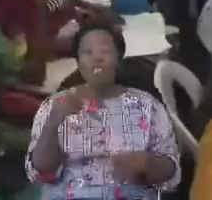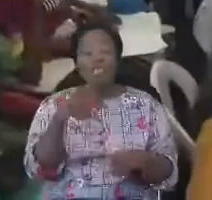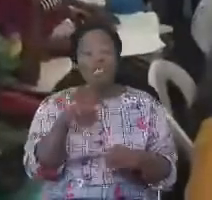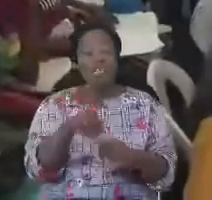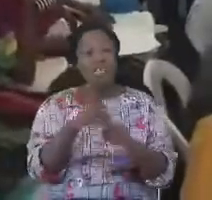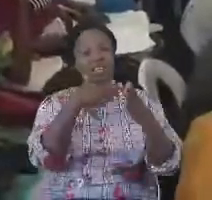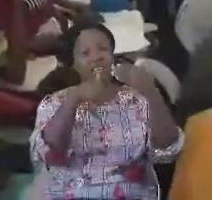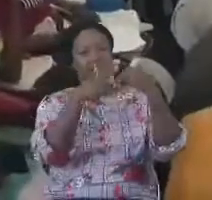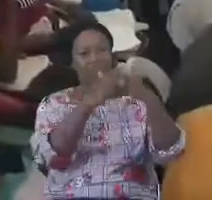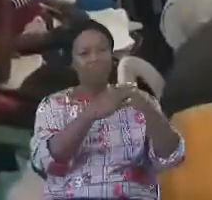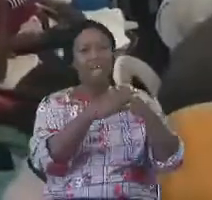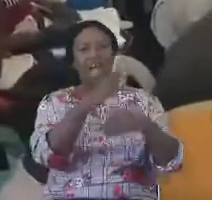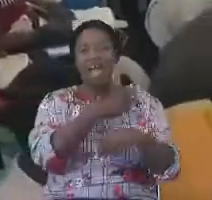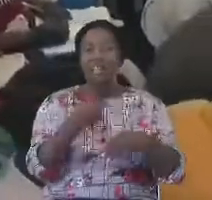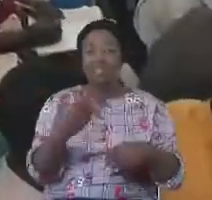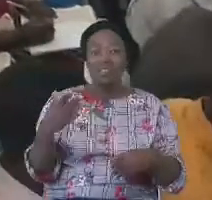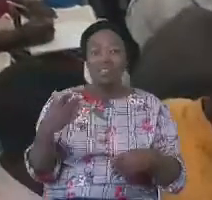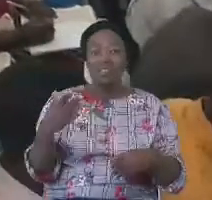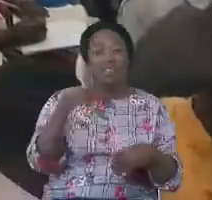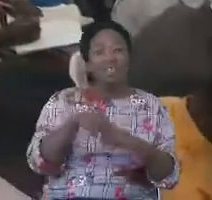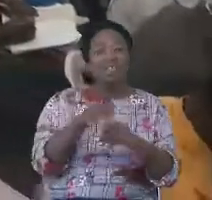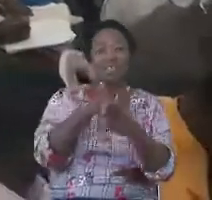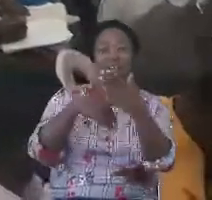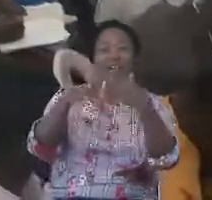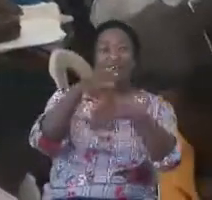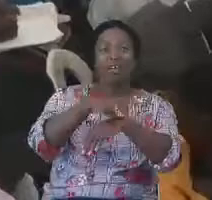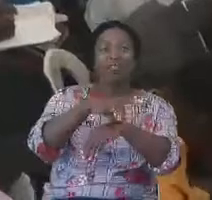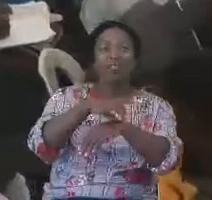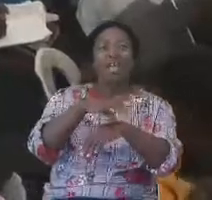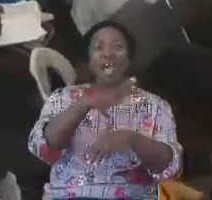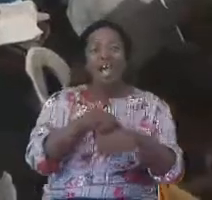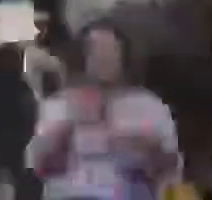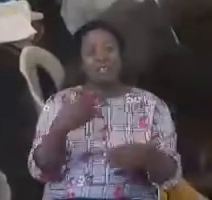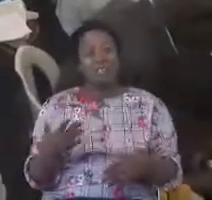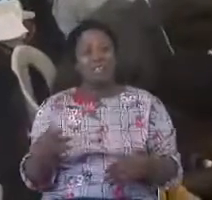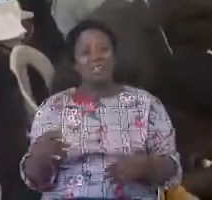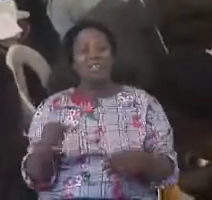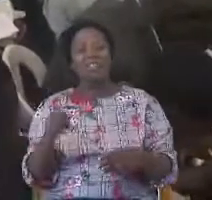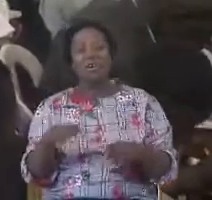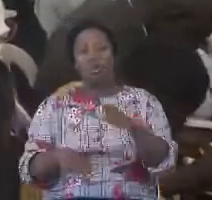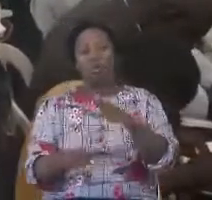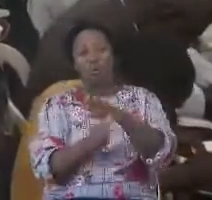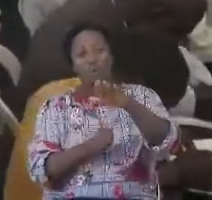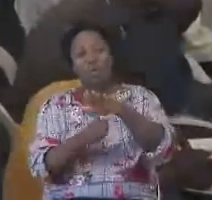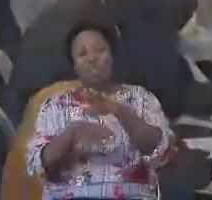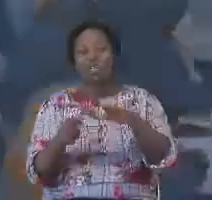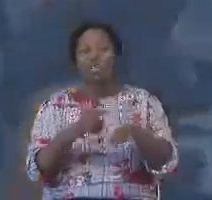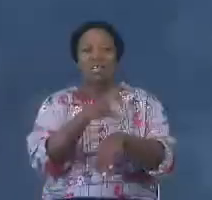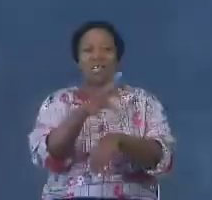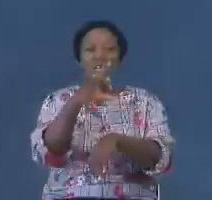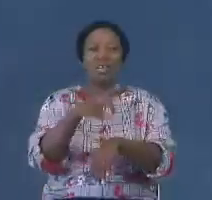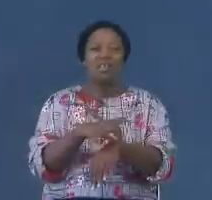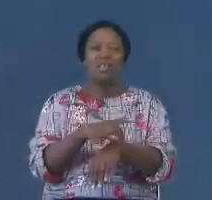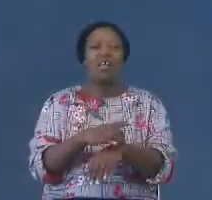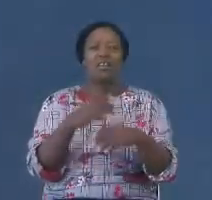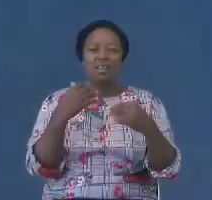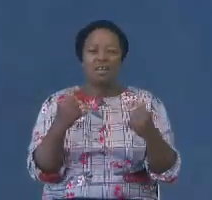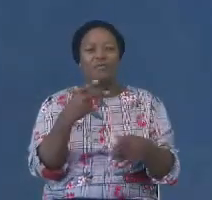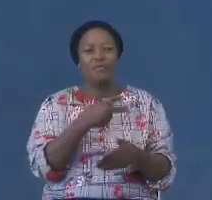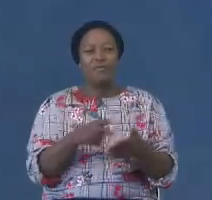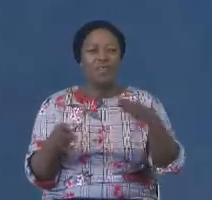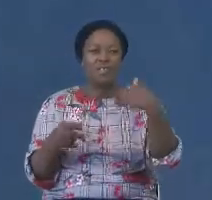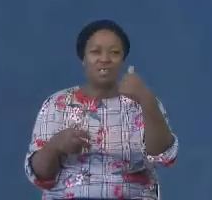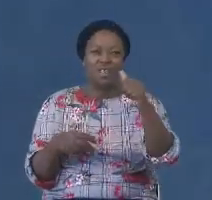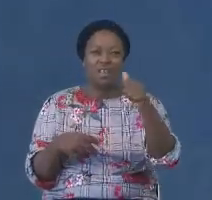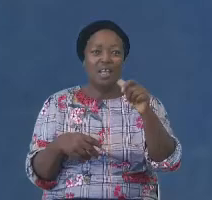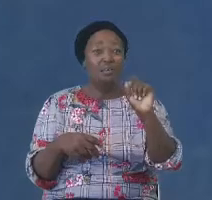knee shall bow of things in heaven and things in earth and